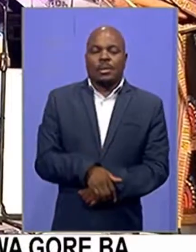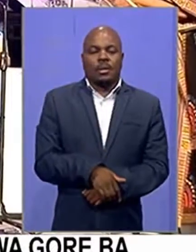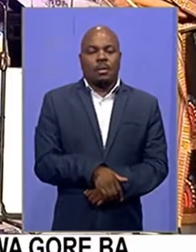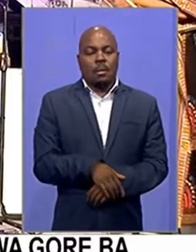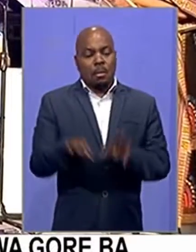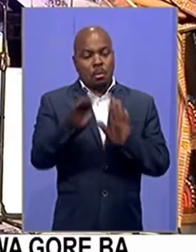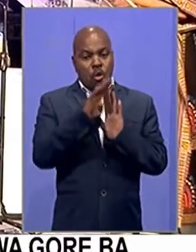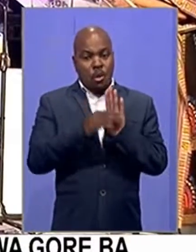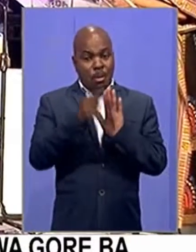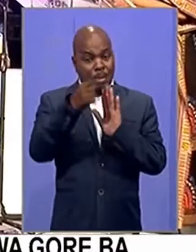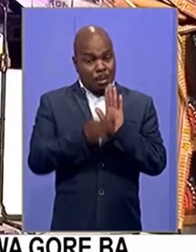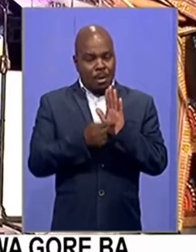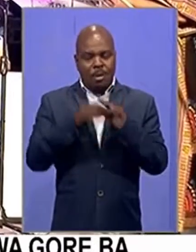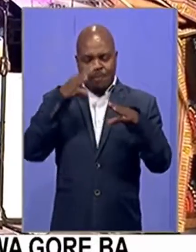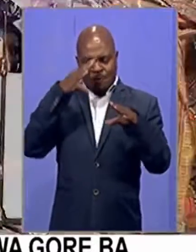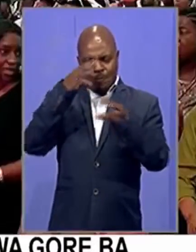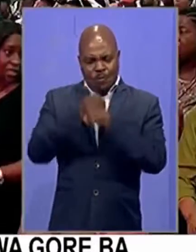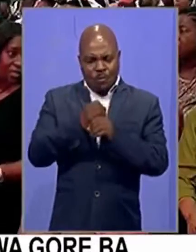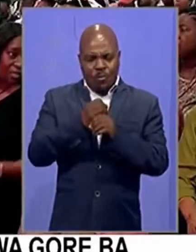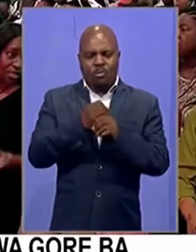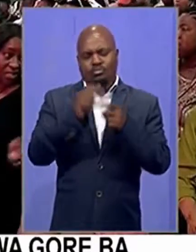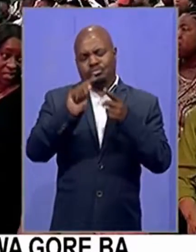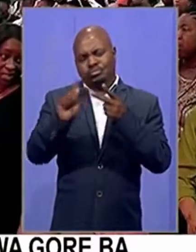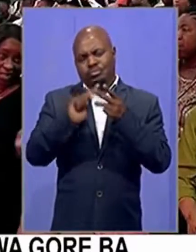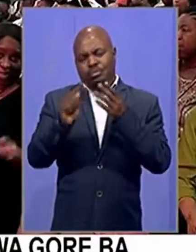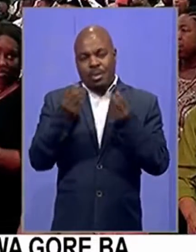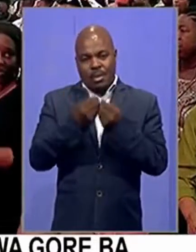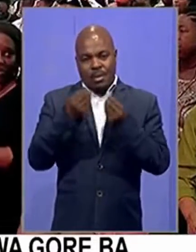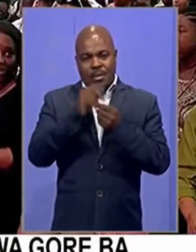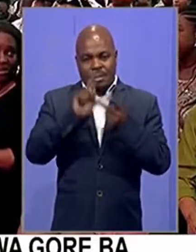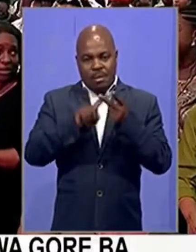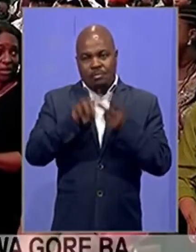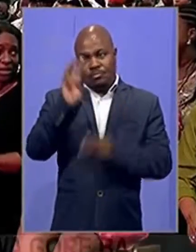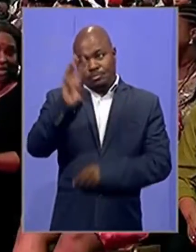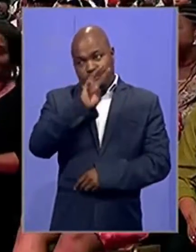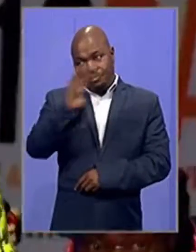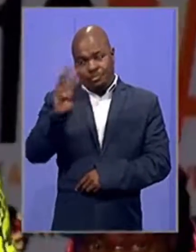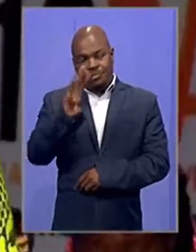le tlile go tsepamisa mogopolo mo mananeng a le mmalwa go dira tsiboso ya ntwa